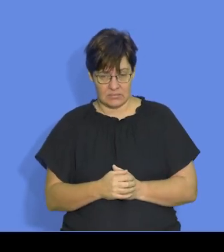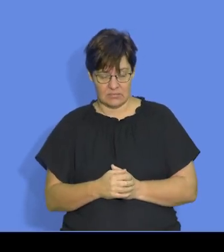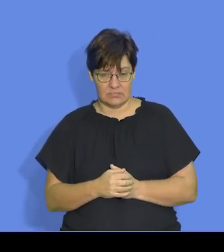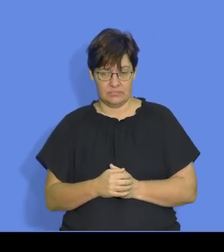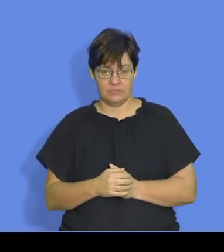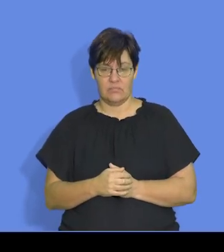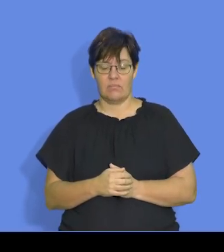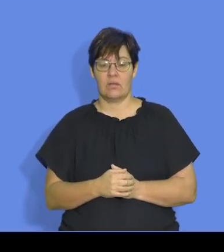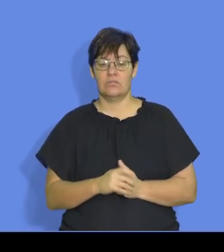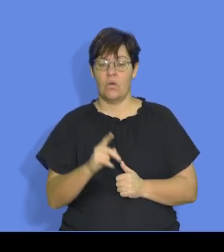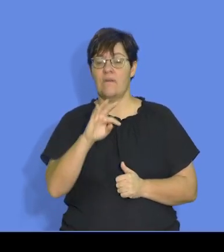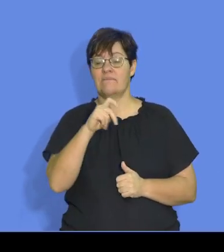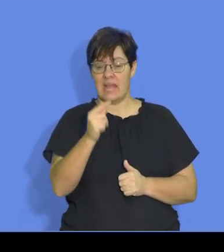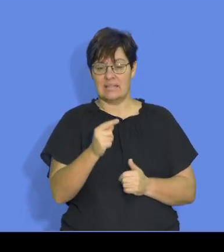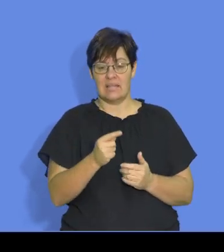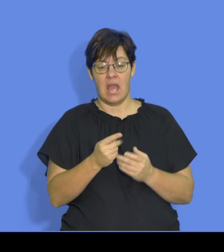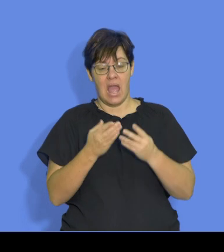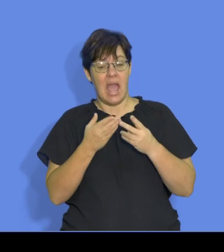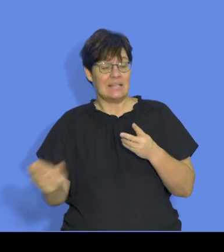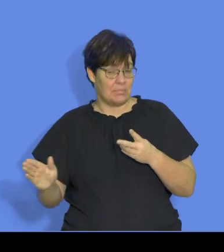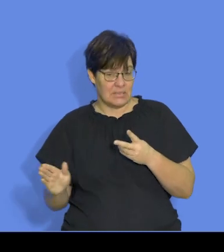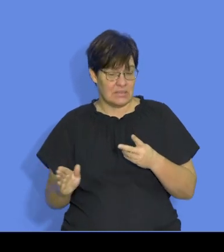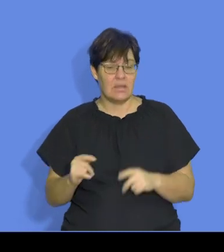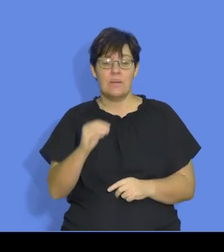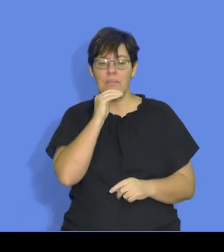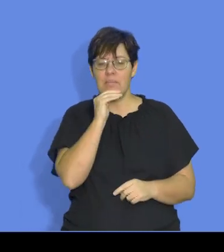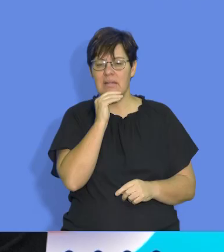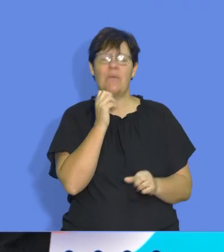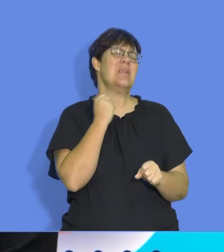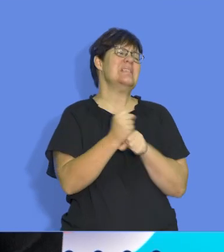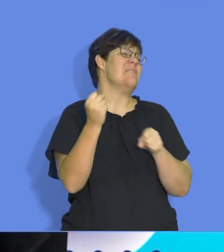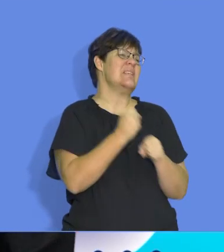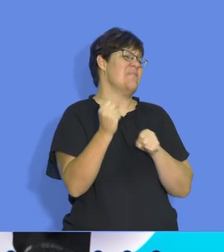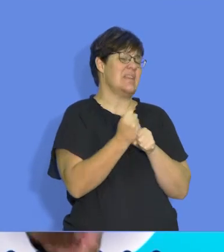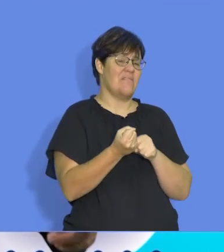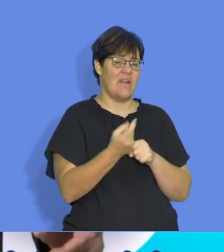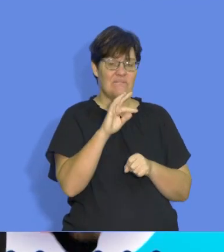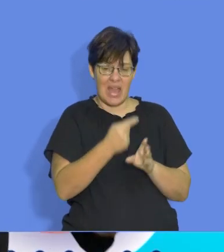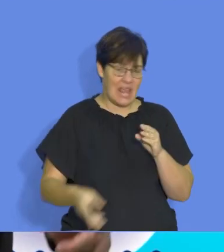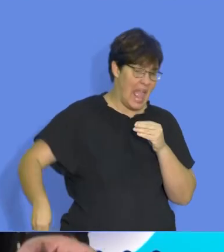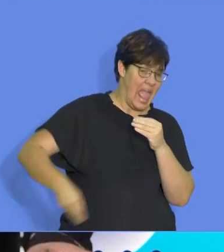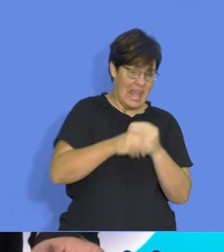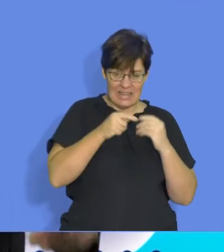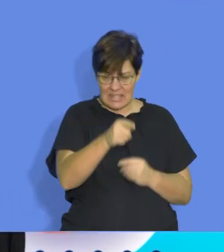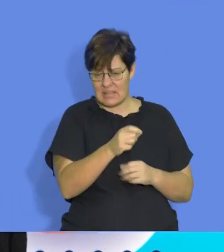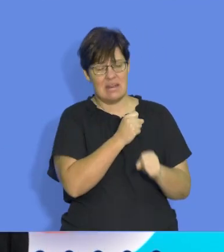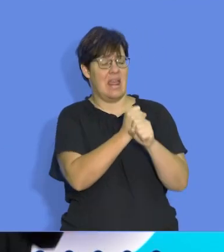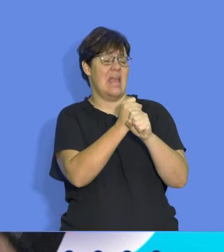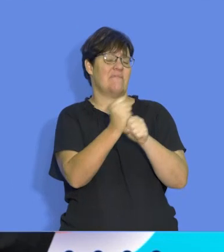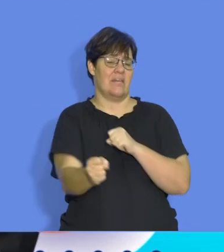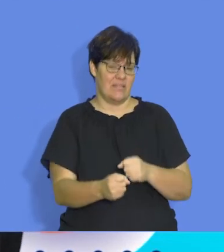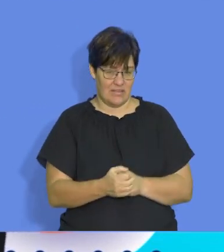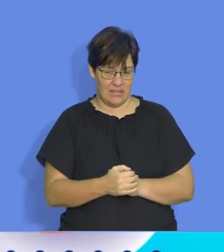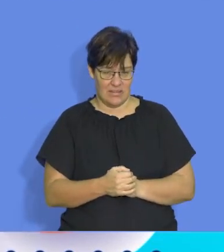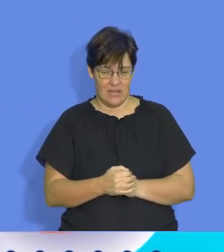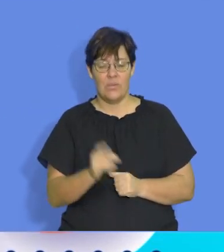VAT exempt items are those items that will never ever have VAT attached to that transaction. We've discussed